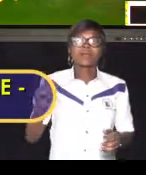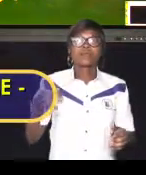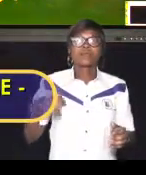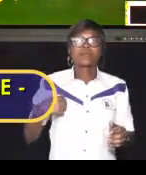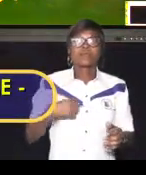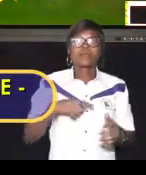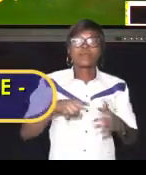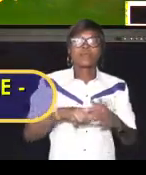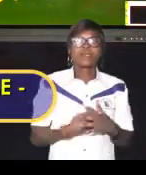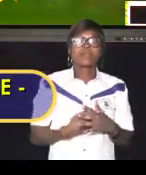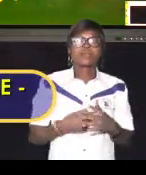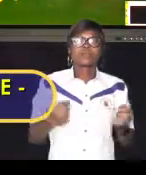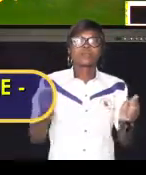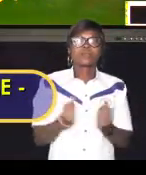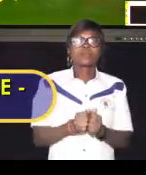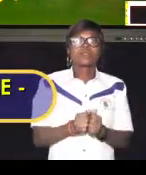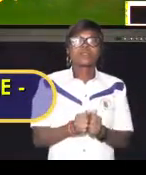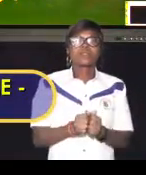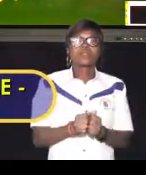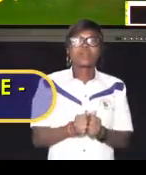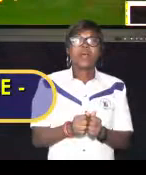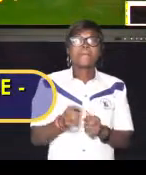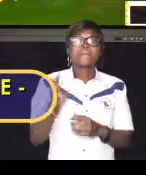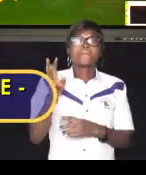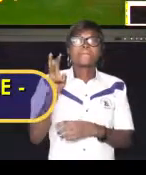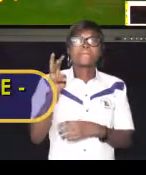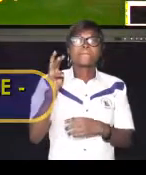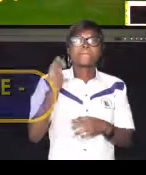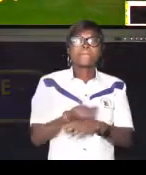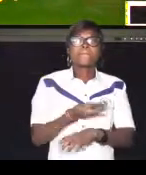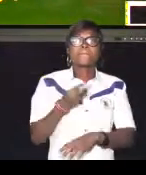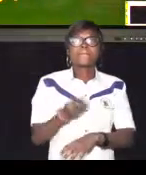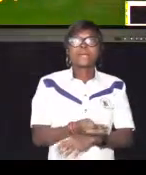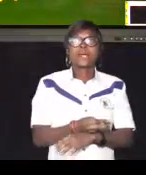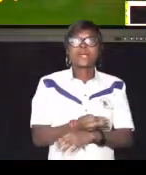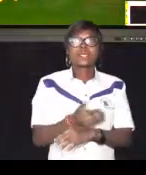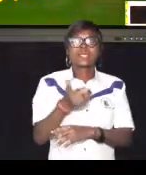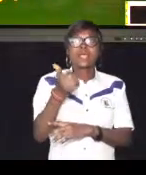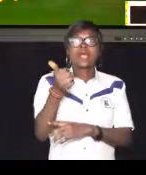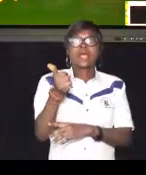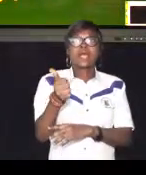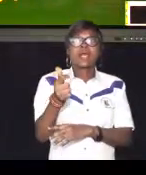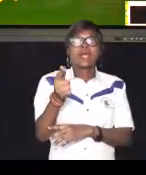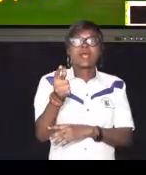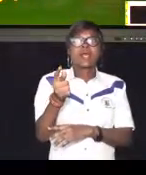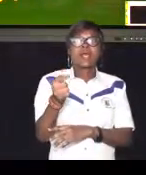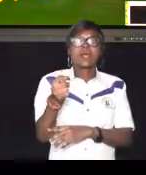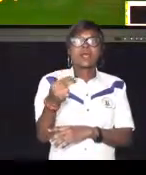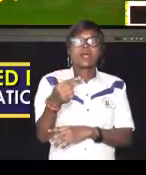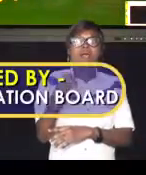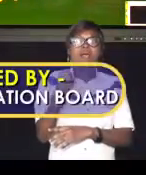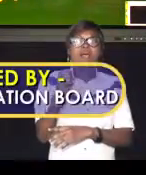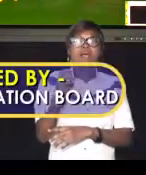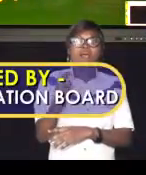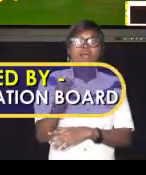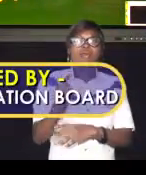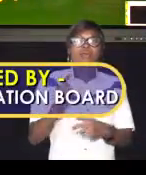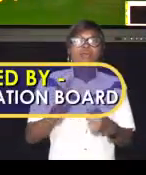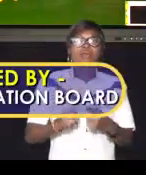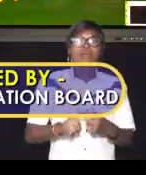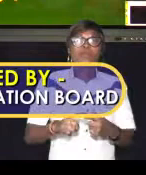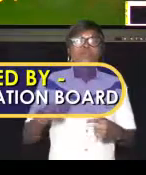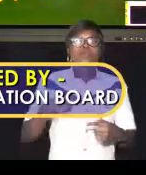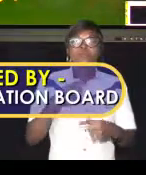on Mondays, with a math-a-thon, a 1-minute mental exercise to challenge